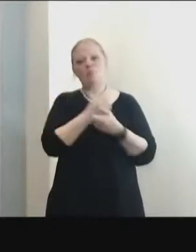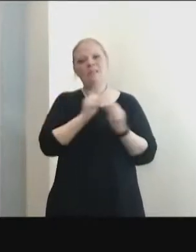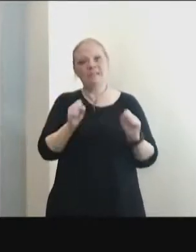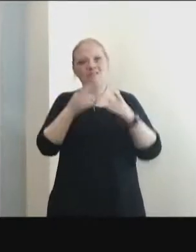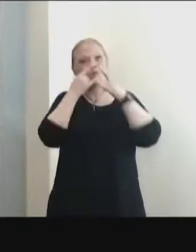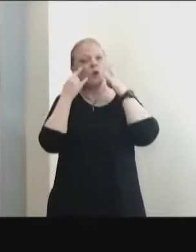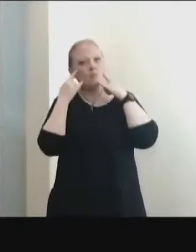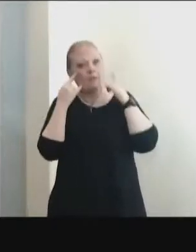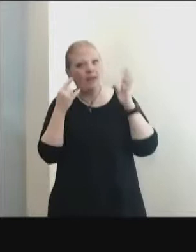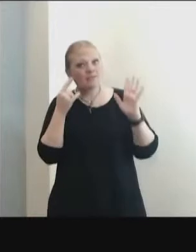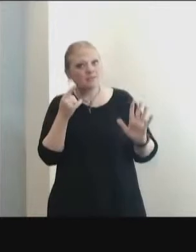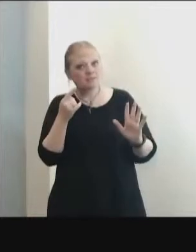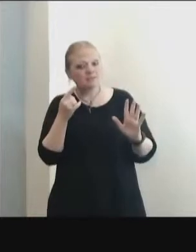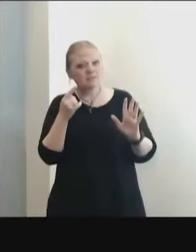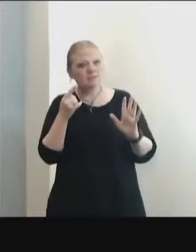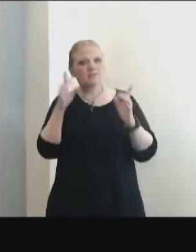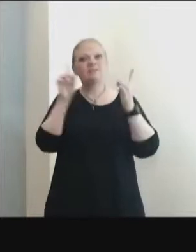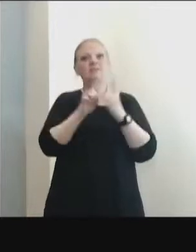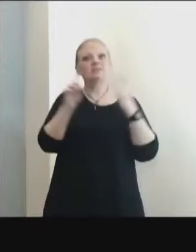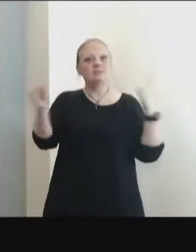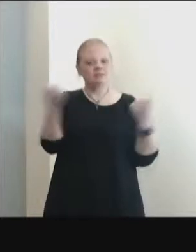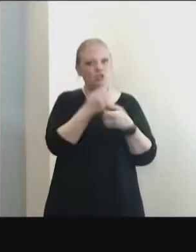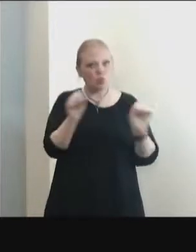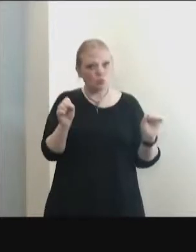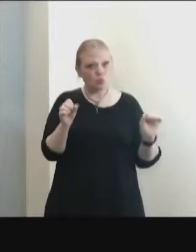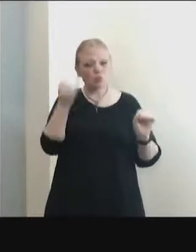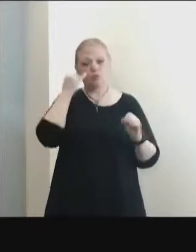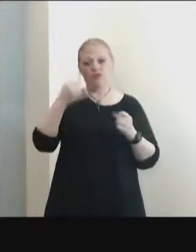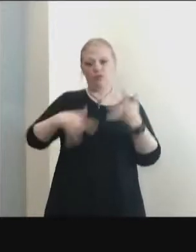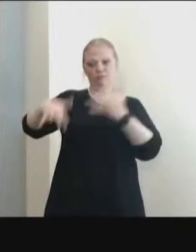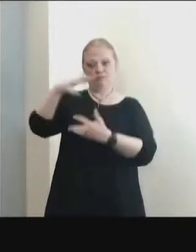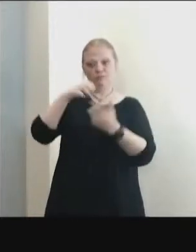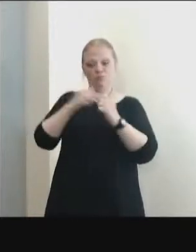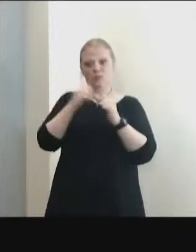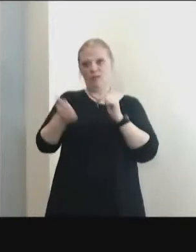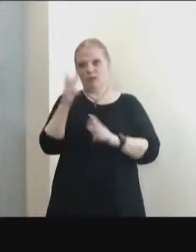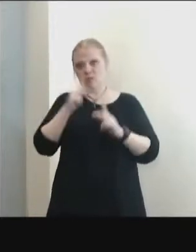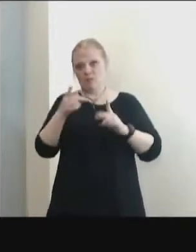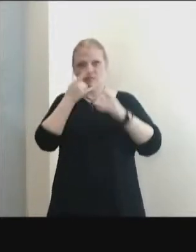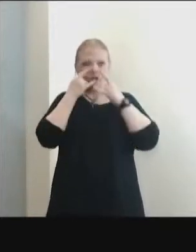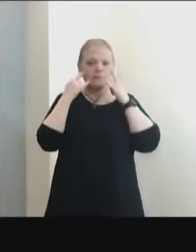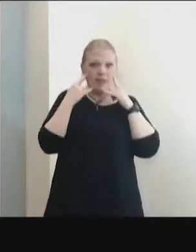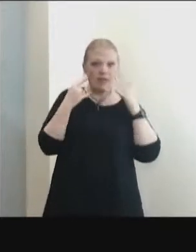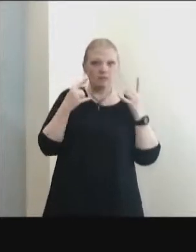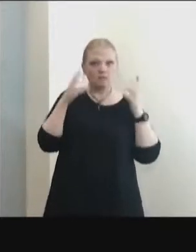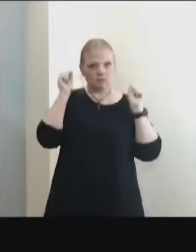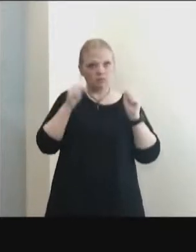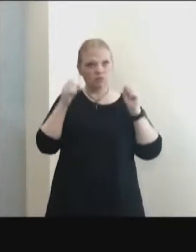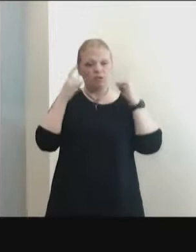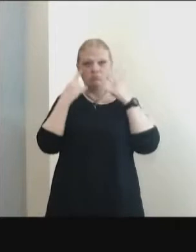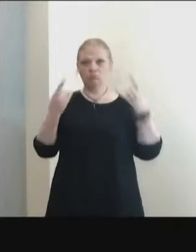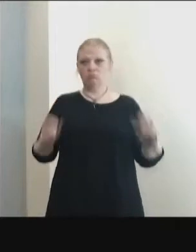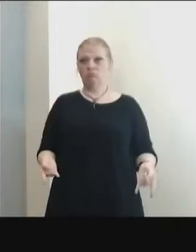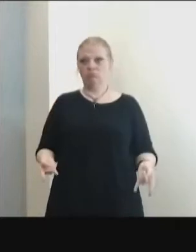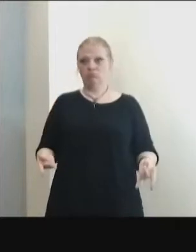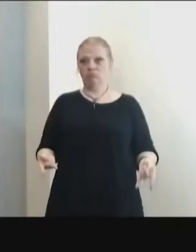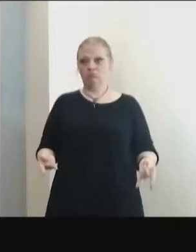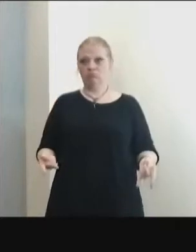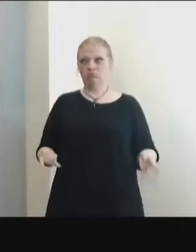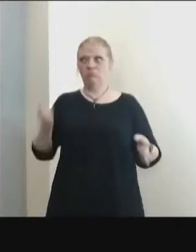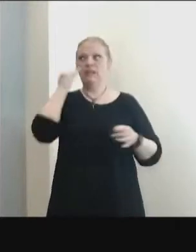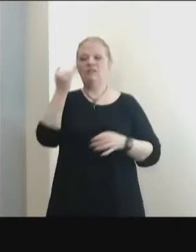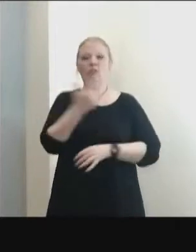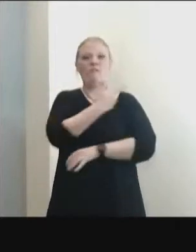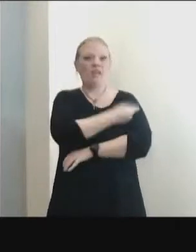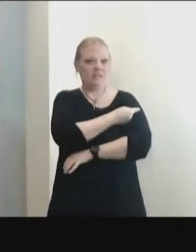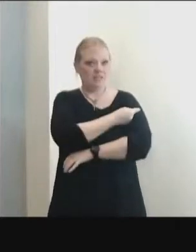masks when you can, otherwise safely socially distant. If you're around other individuals who are fully masked, you can take off your mask if you've been